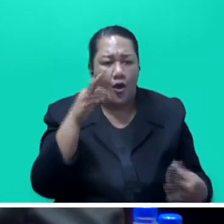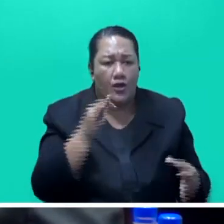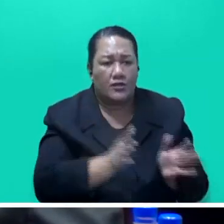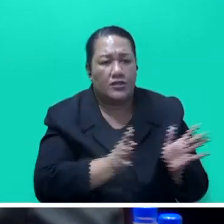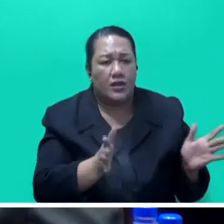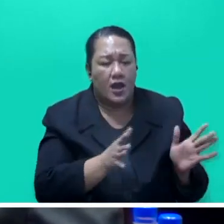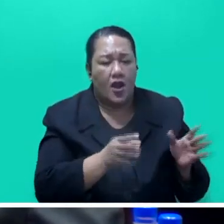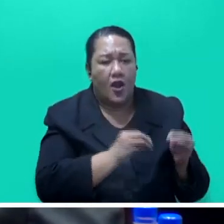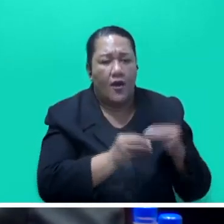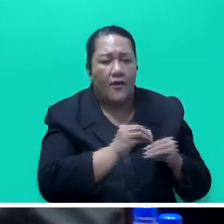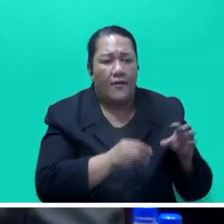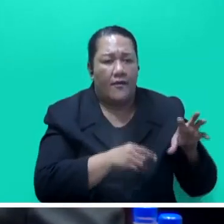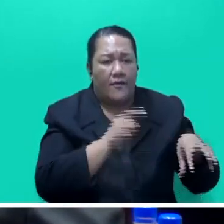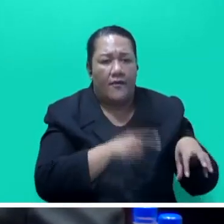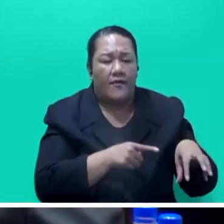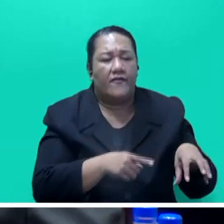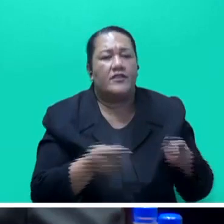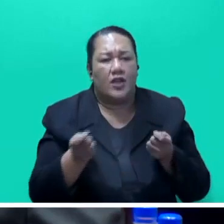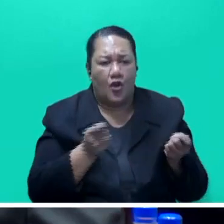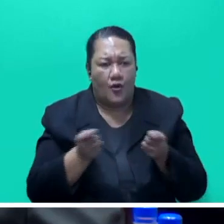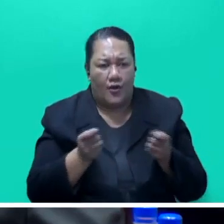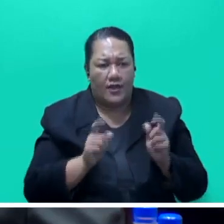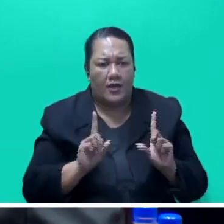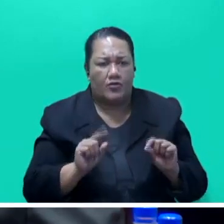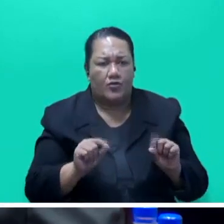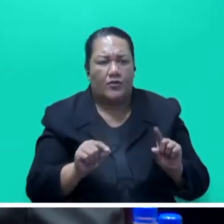office, conducts. And,